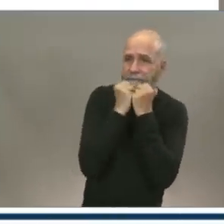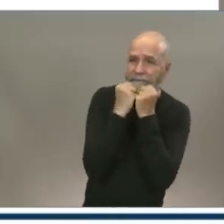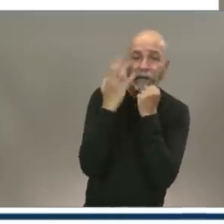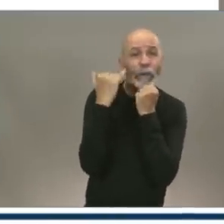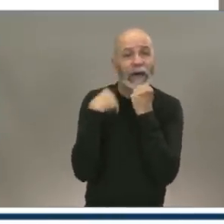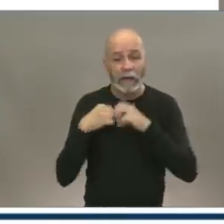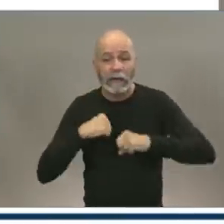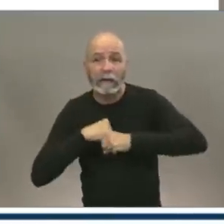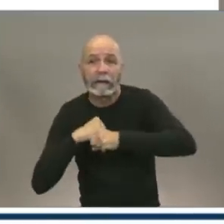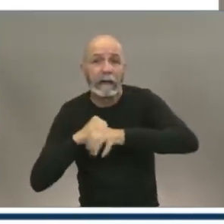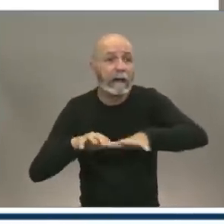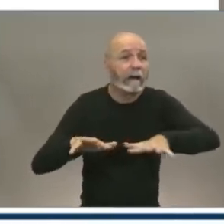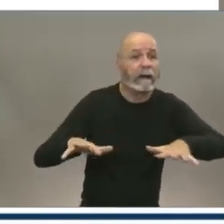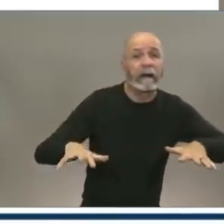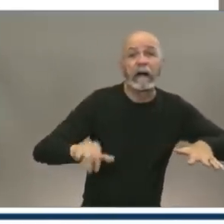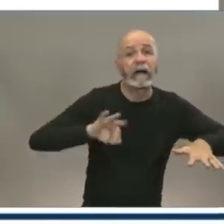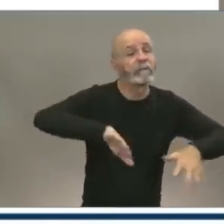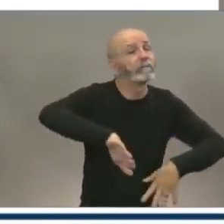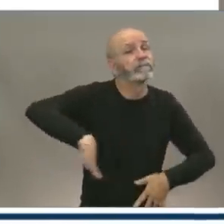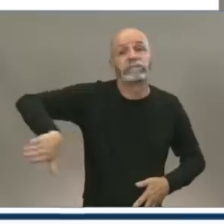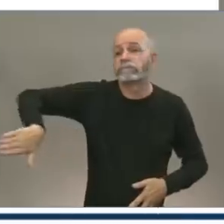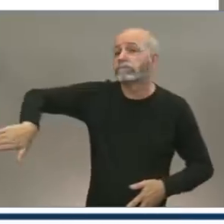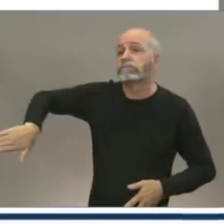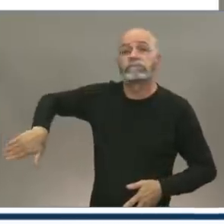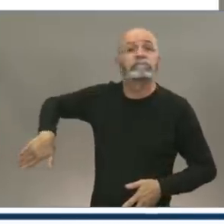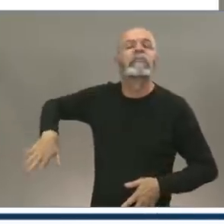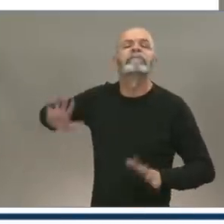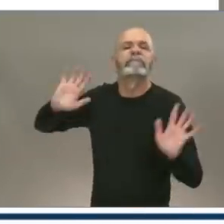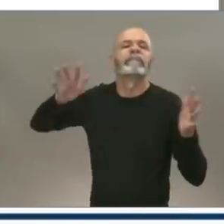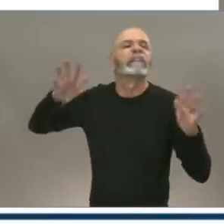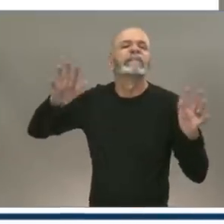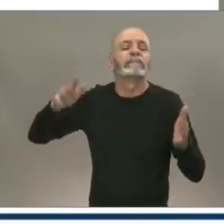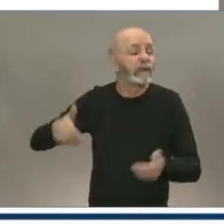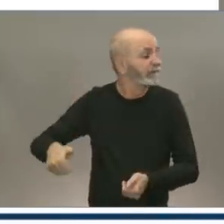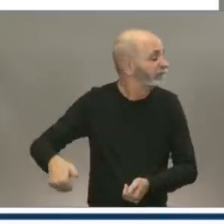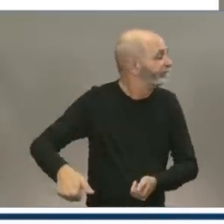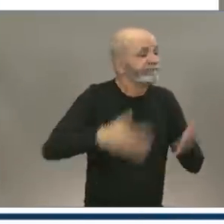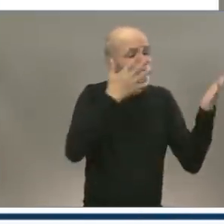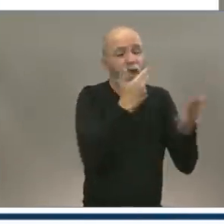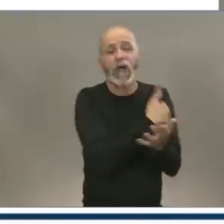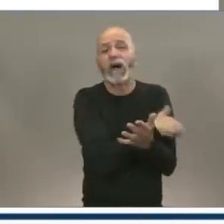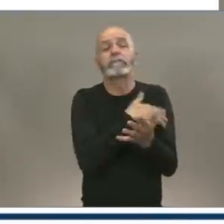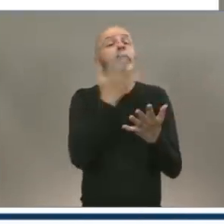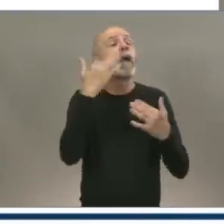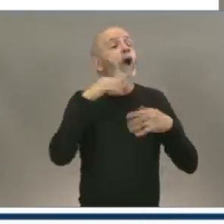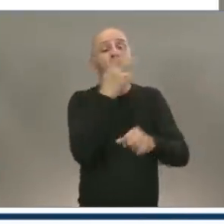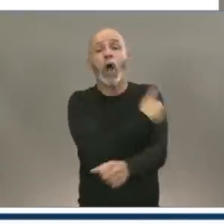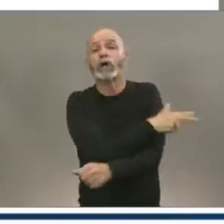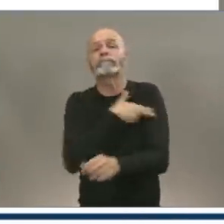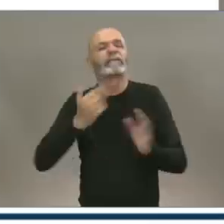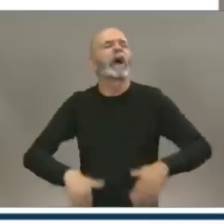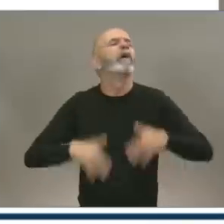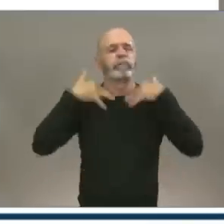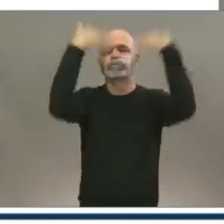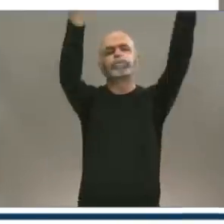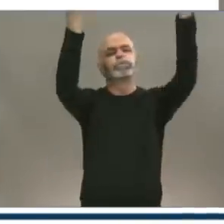is that if you don't, you overwhelm your hospital system, like we've got lots of examples in other Canadian provinces. We are in a fortunate position that